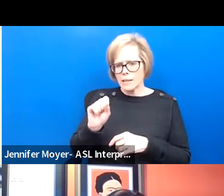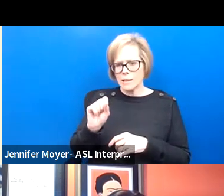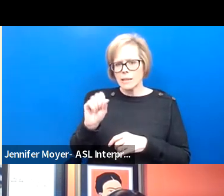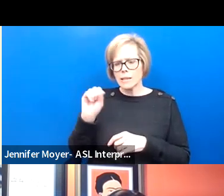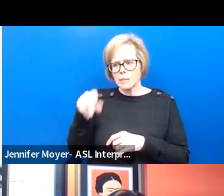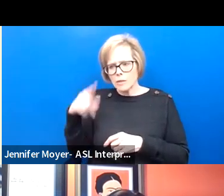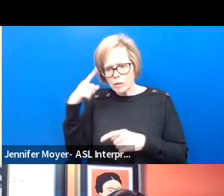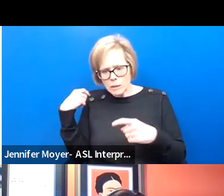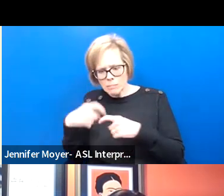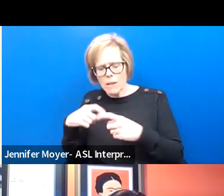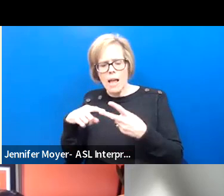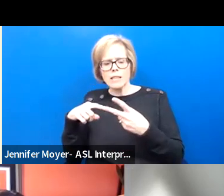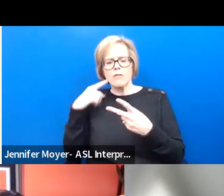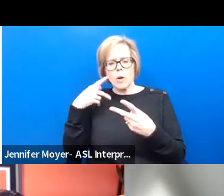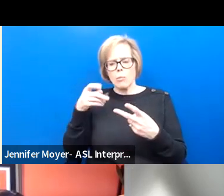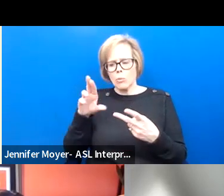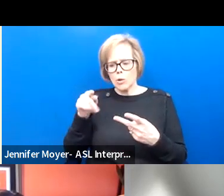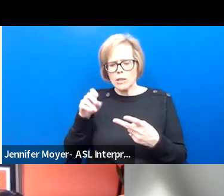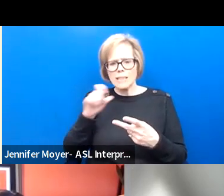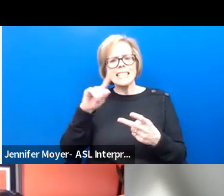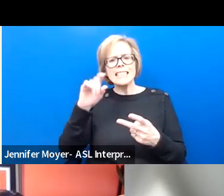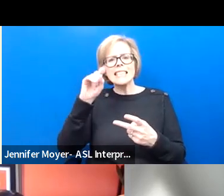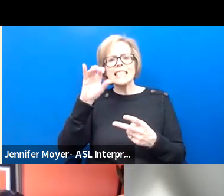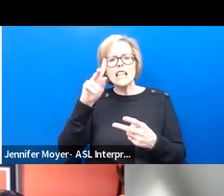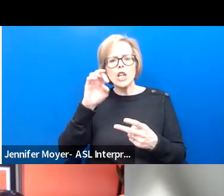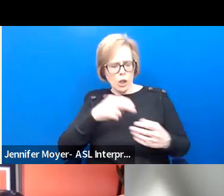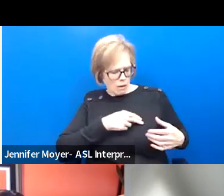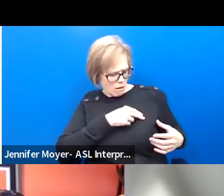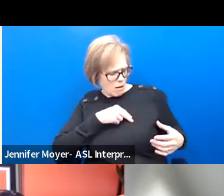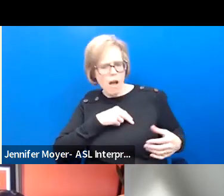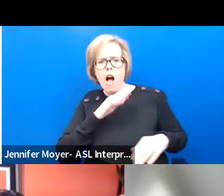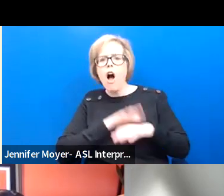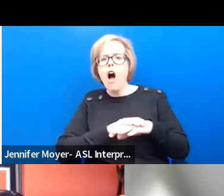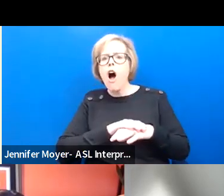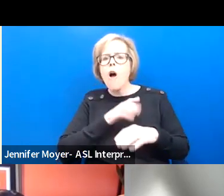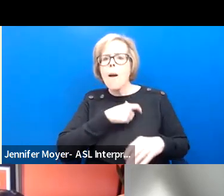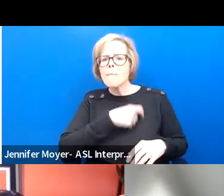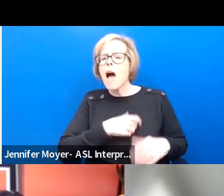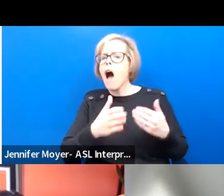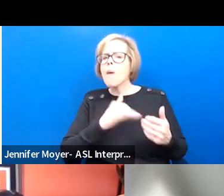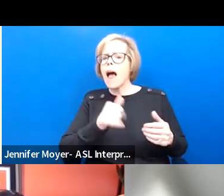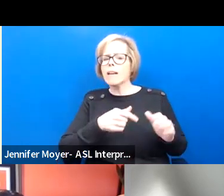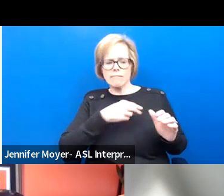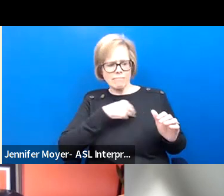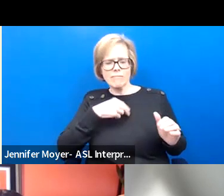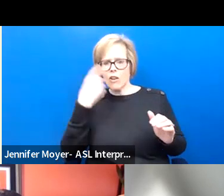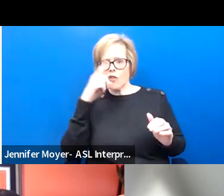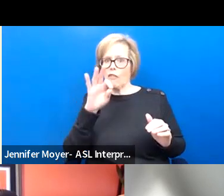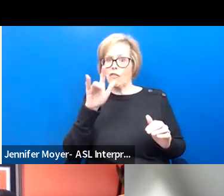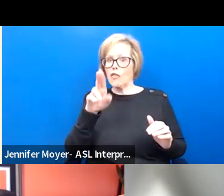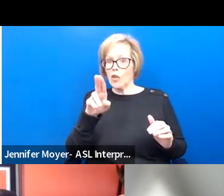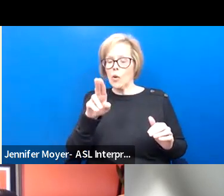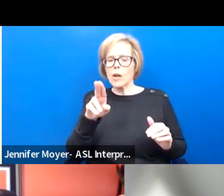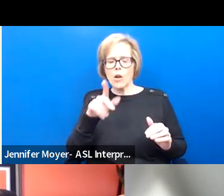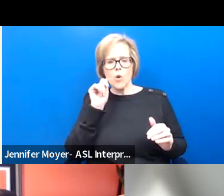QBS POR for Portuguese. It's a little sticker that goes on your ID badge, almost like the flu vaccine sticker, so that at a glance you could tell